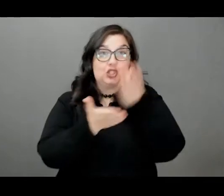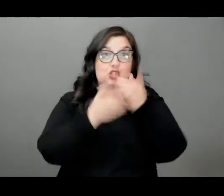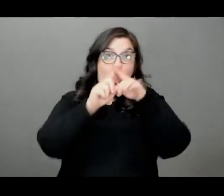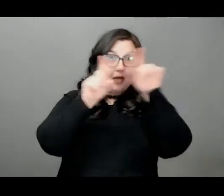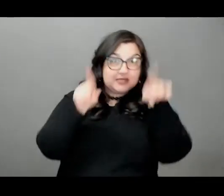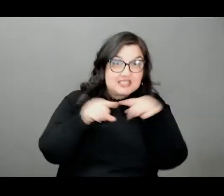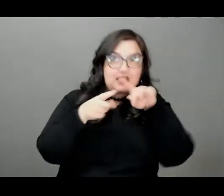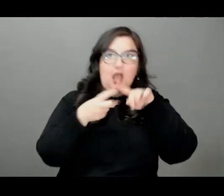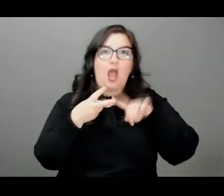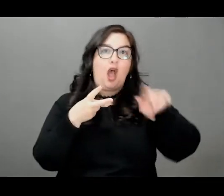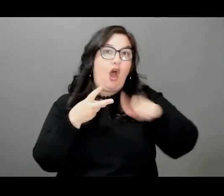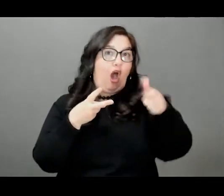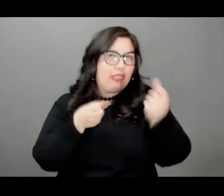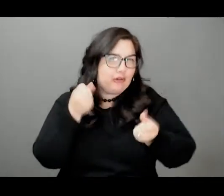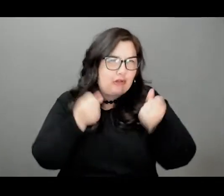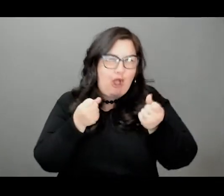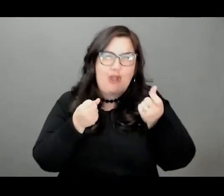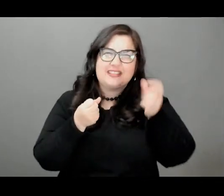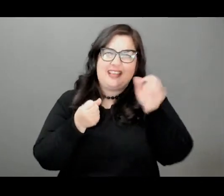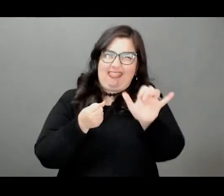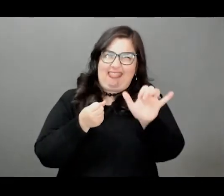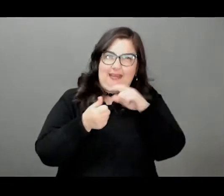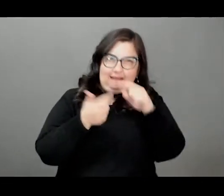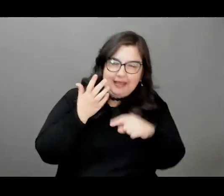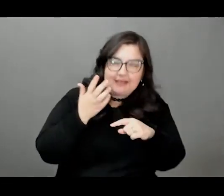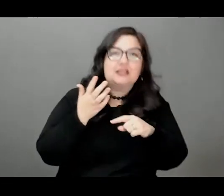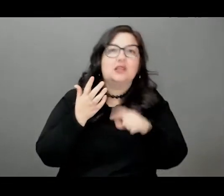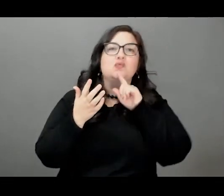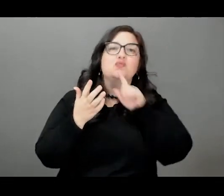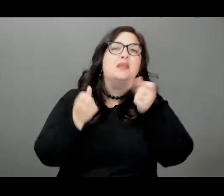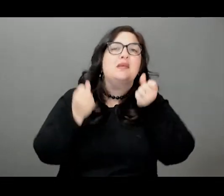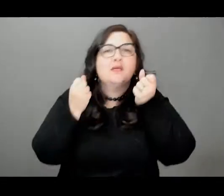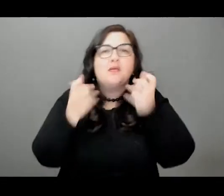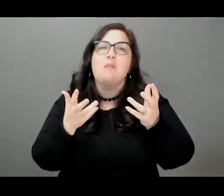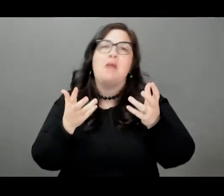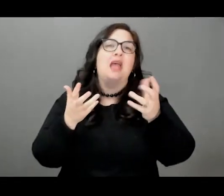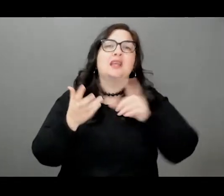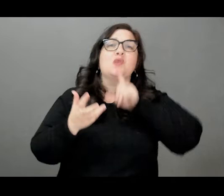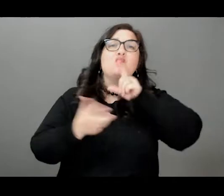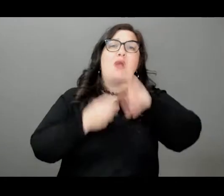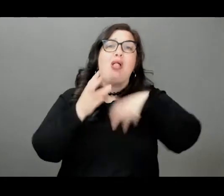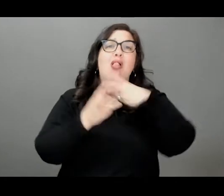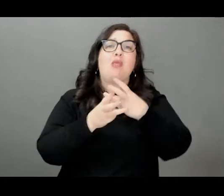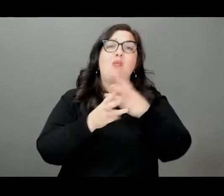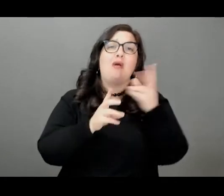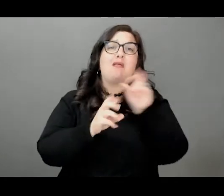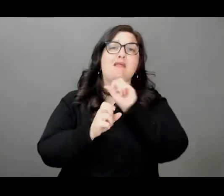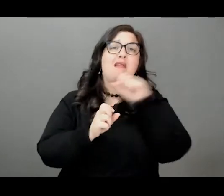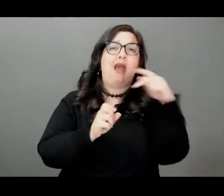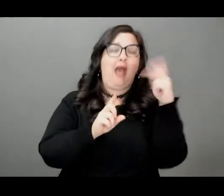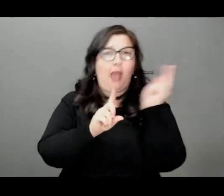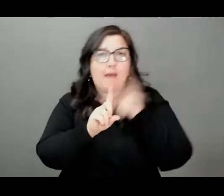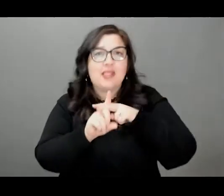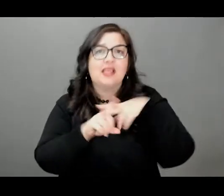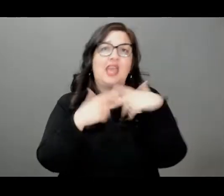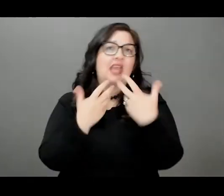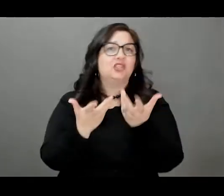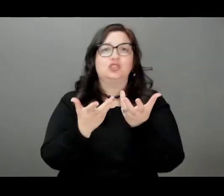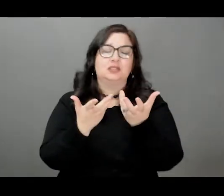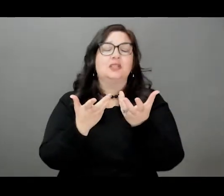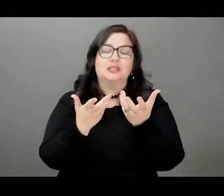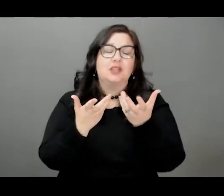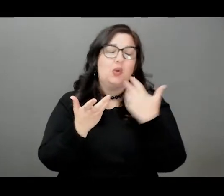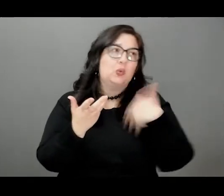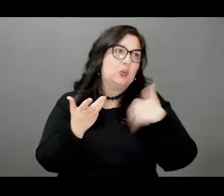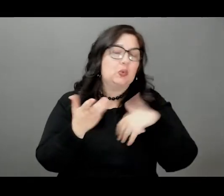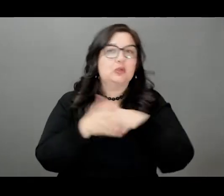that, hey, Yeah, where the is there a pedestrians are and all pedestrian? that. Are Yeah. there a stop sign? There are other cars. So there's so many real world